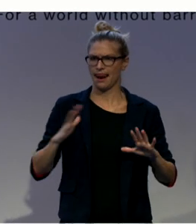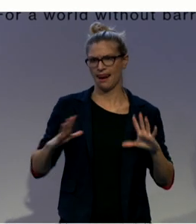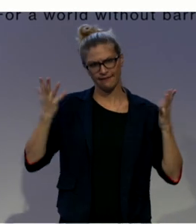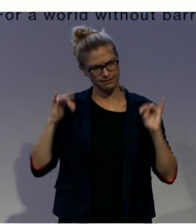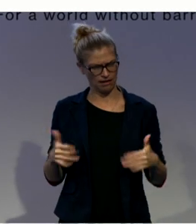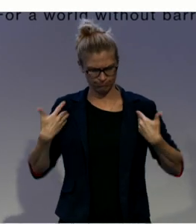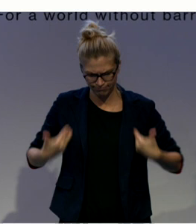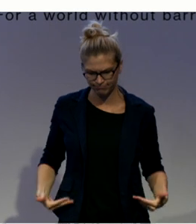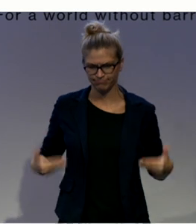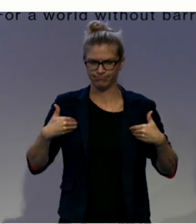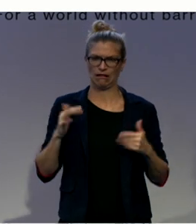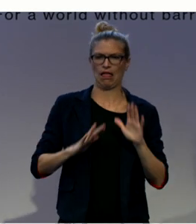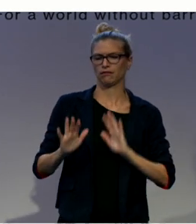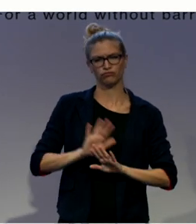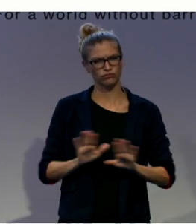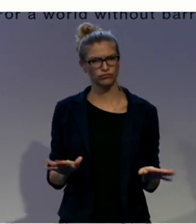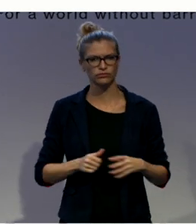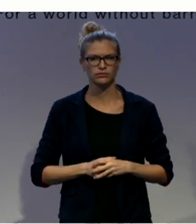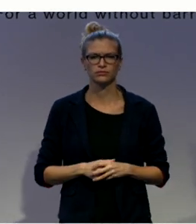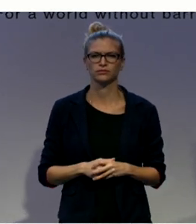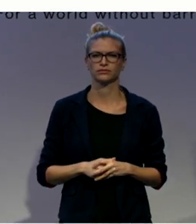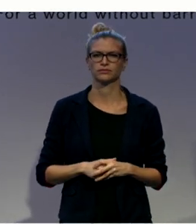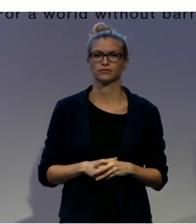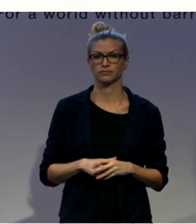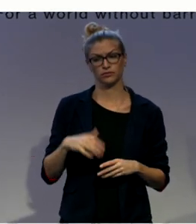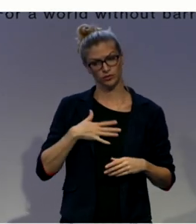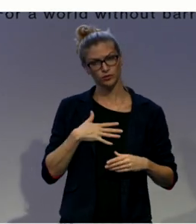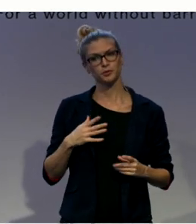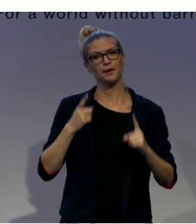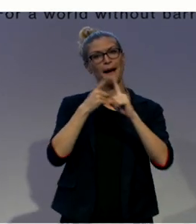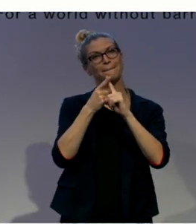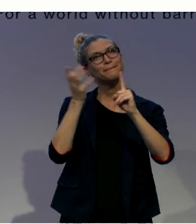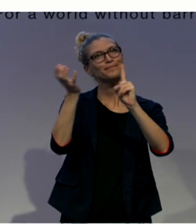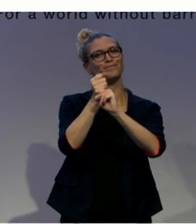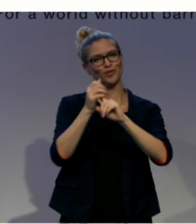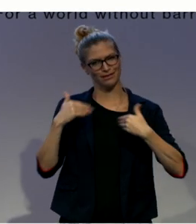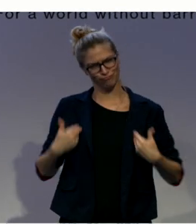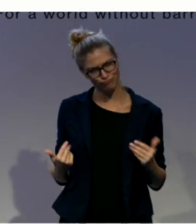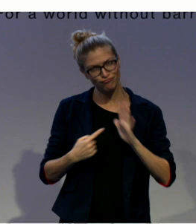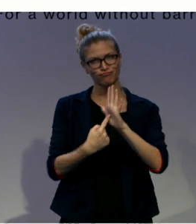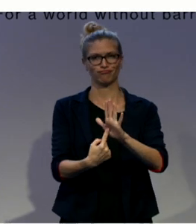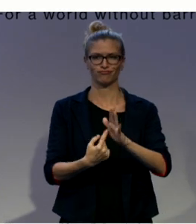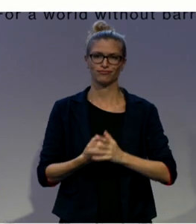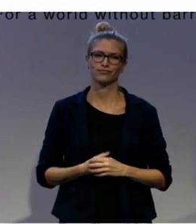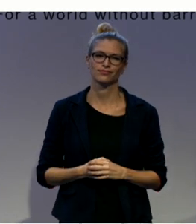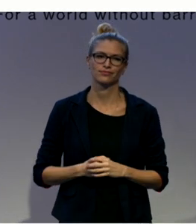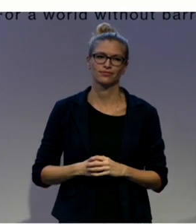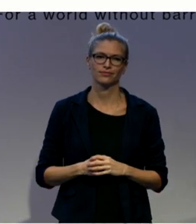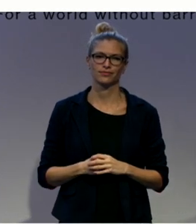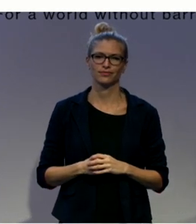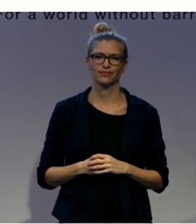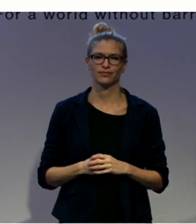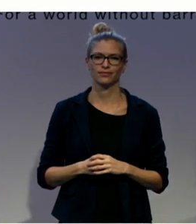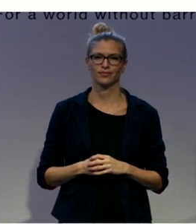Our achievement is that we have been received so far is that one